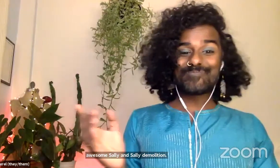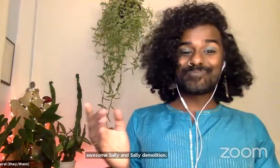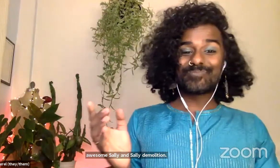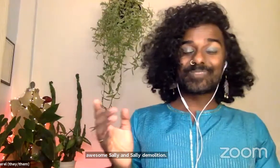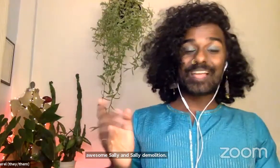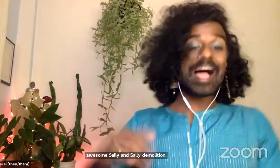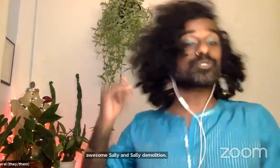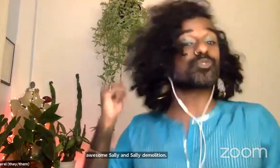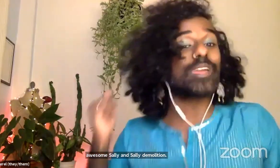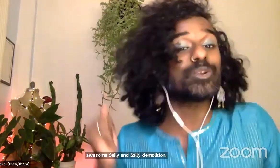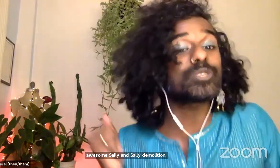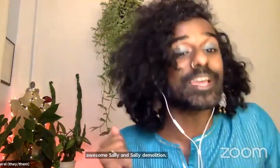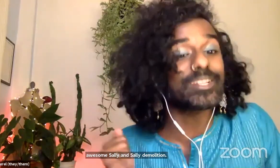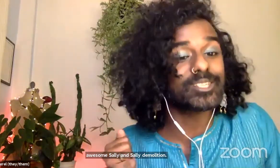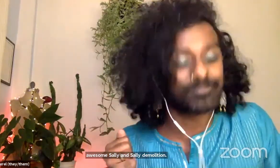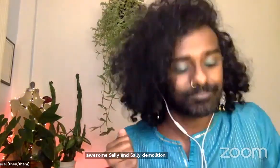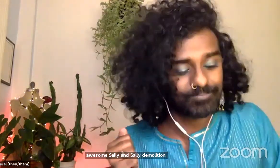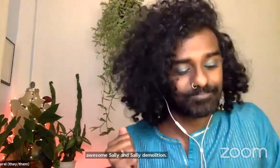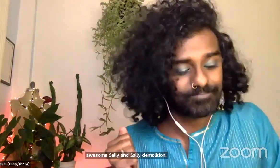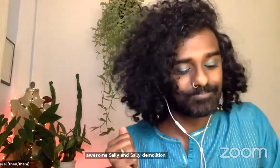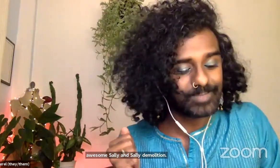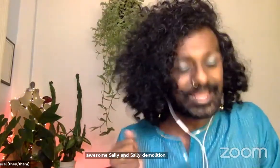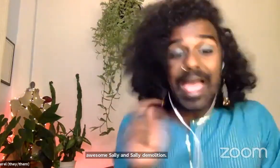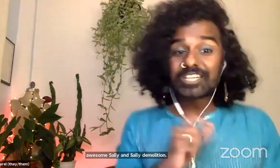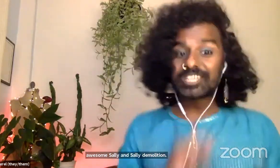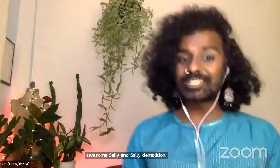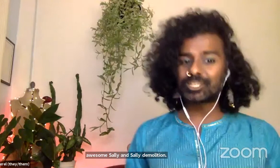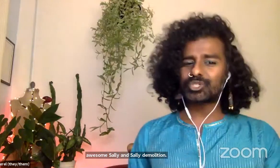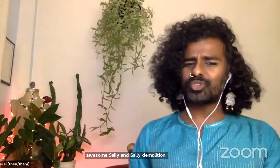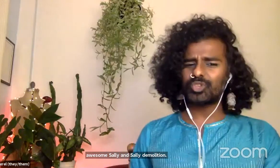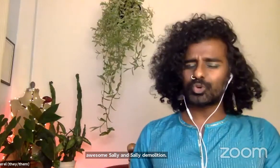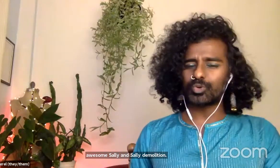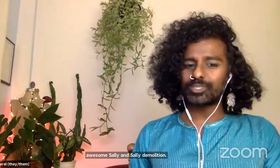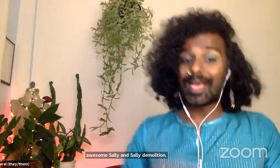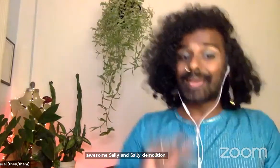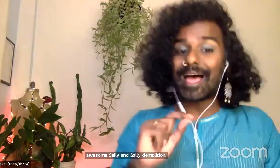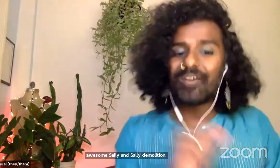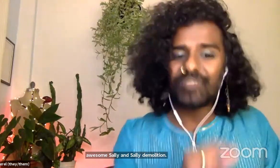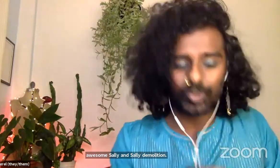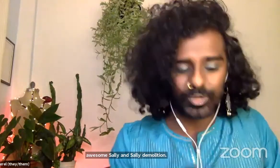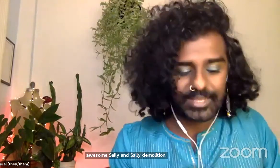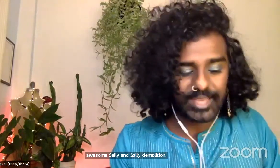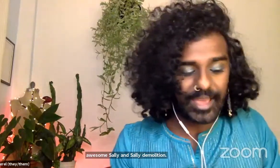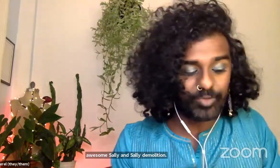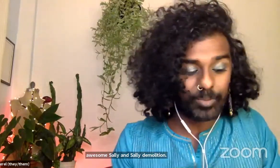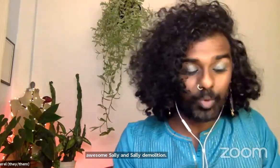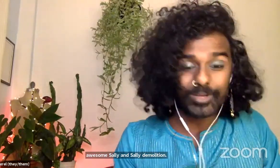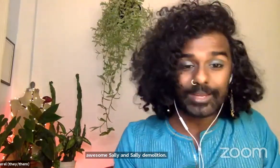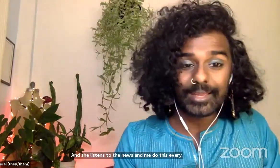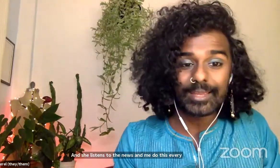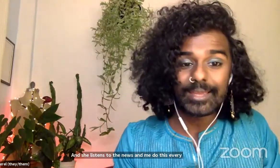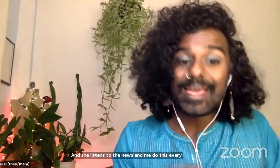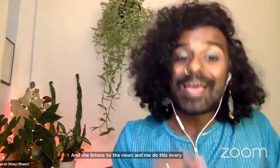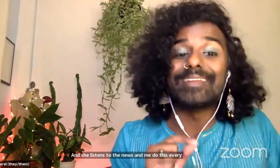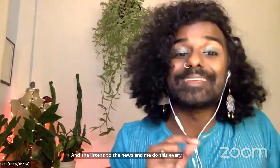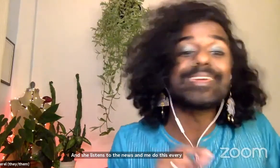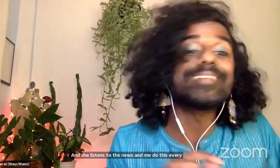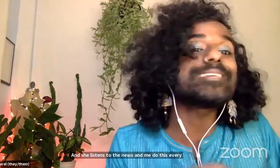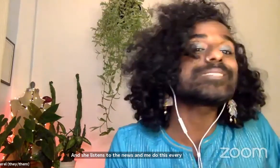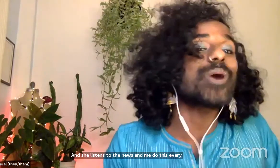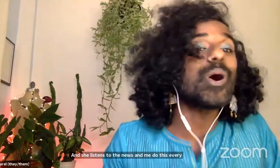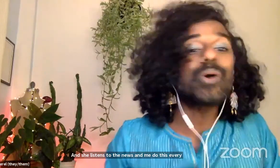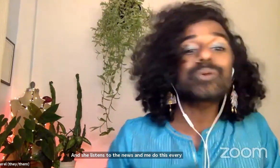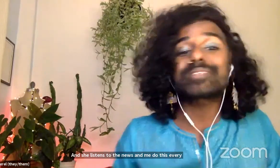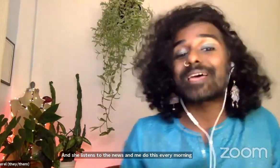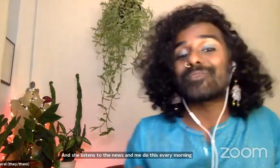Kumkum has a radio set, and she listens to the news and avid odyssey every morning, and